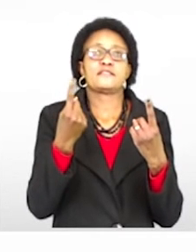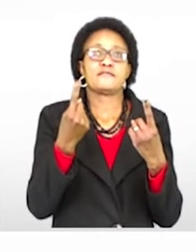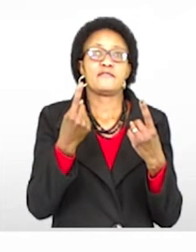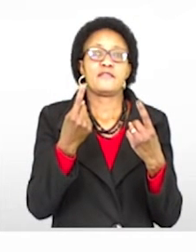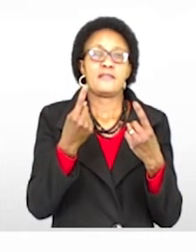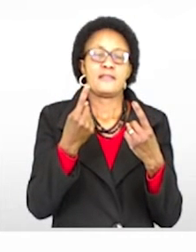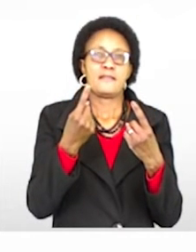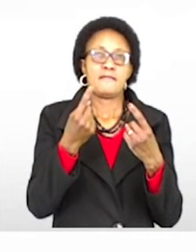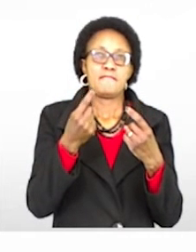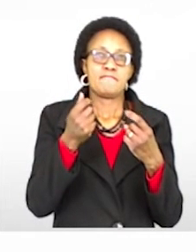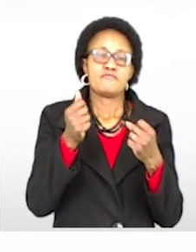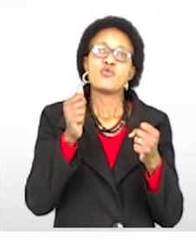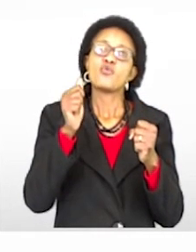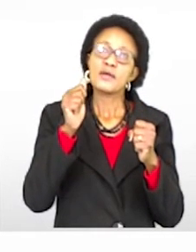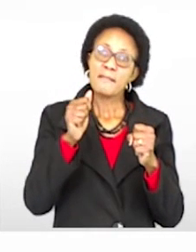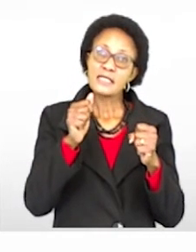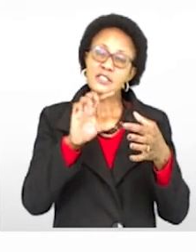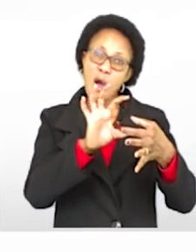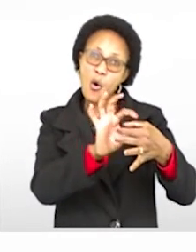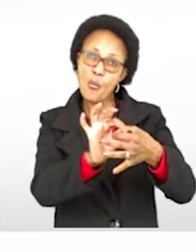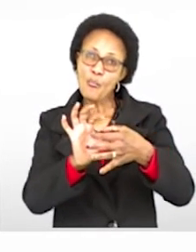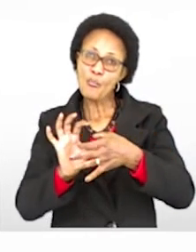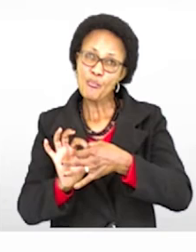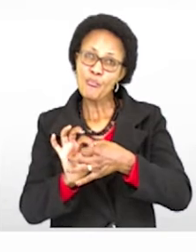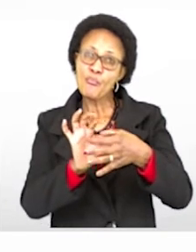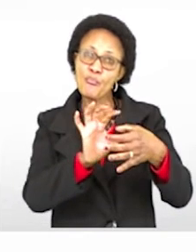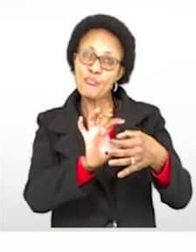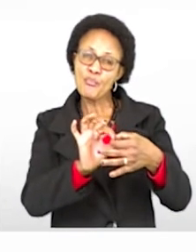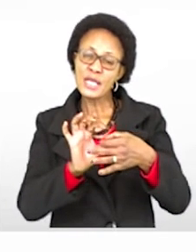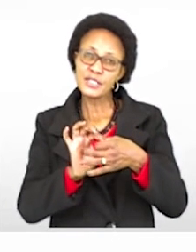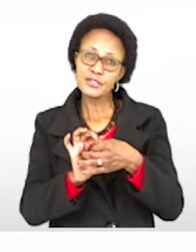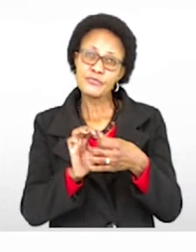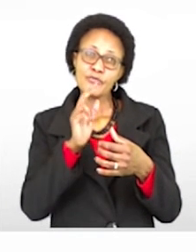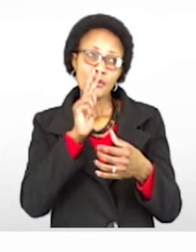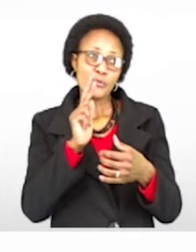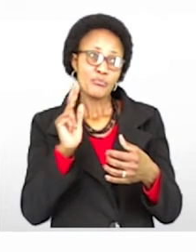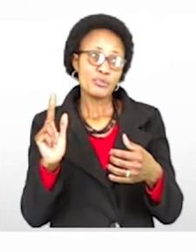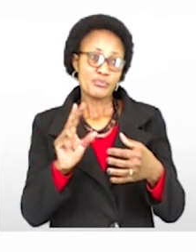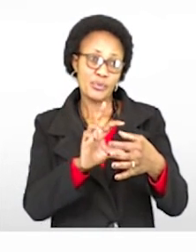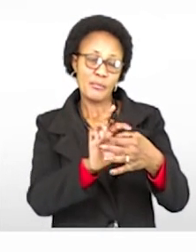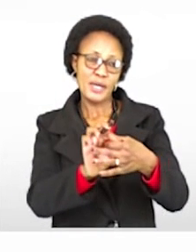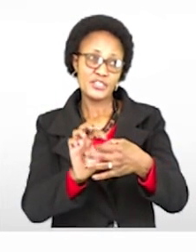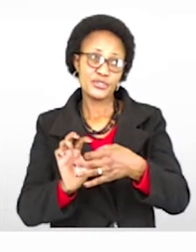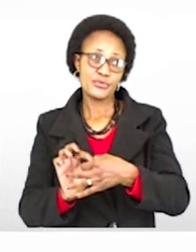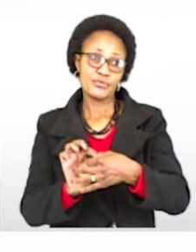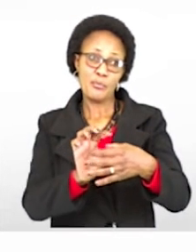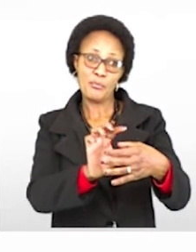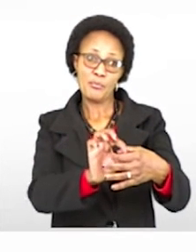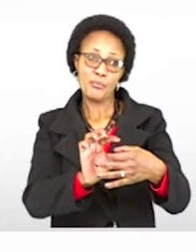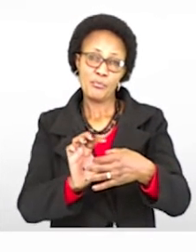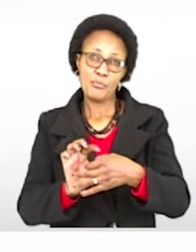sure we match the objects. Now remember, when people are in town, they have different jobs to